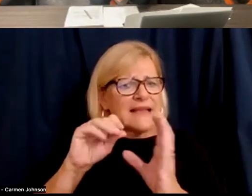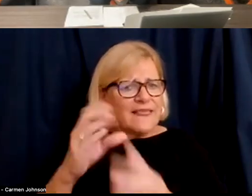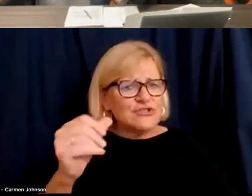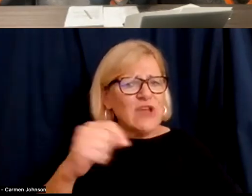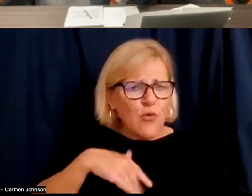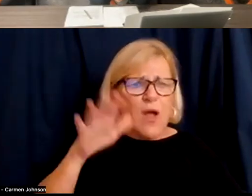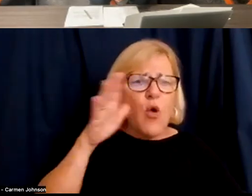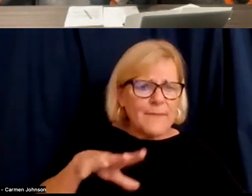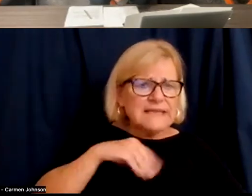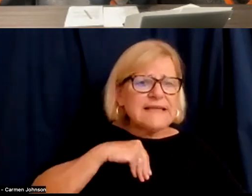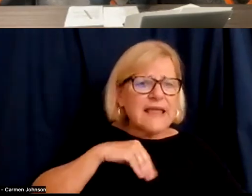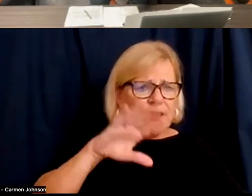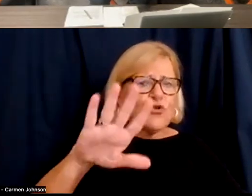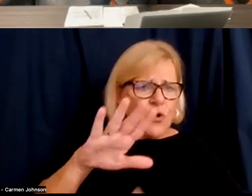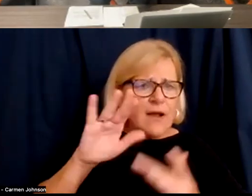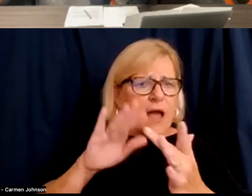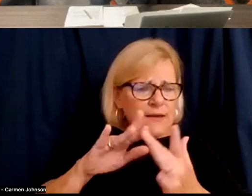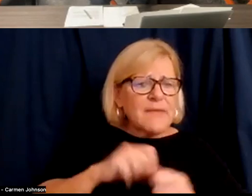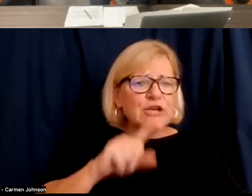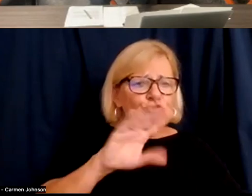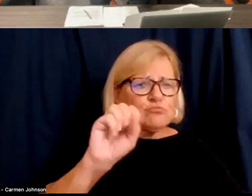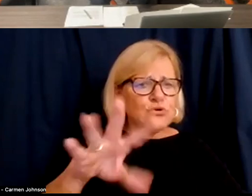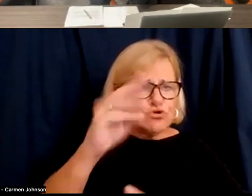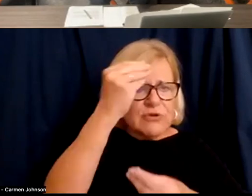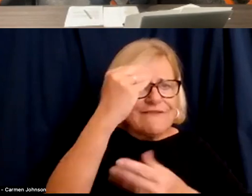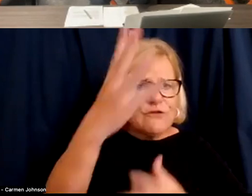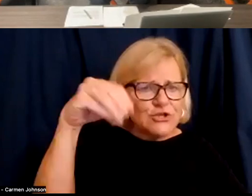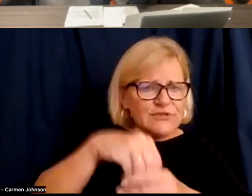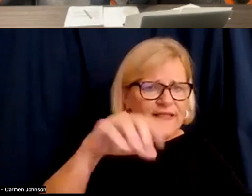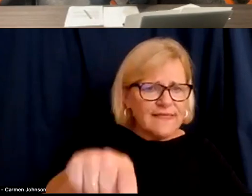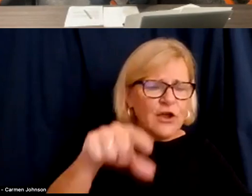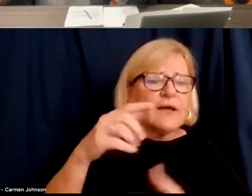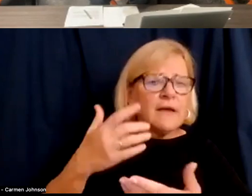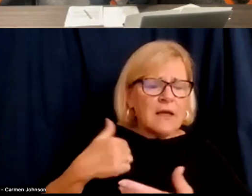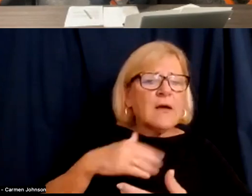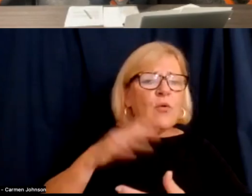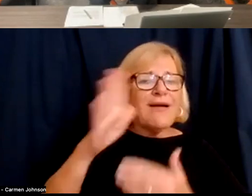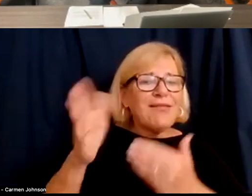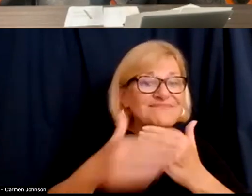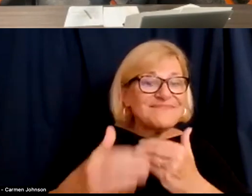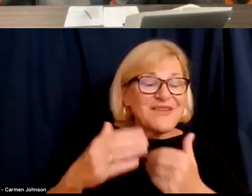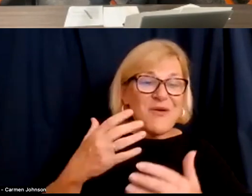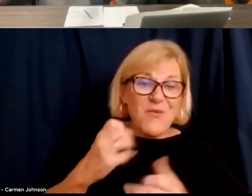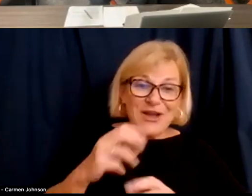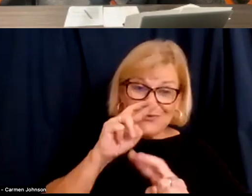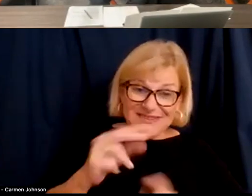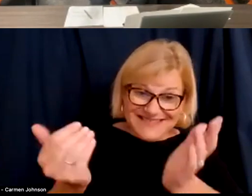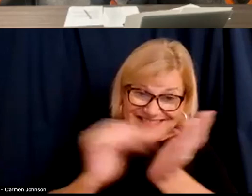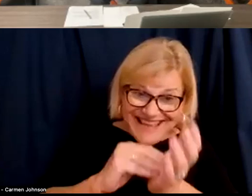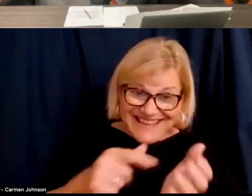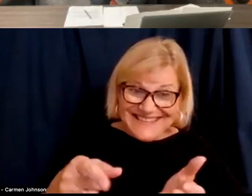be taking them. So please make sure that you drop your information. And moving forward, if you'd like to rewatch this